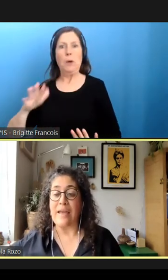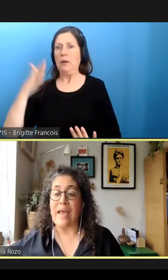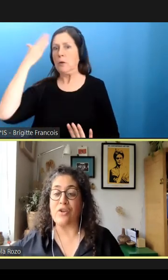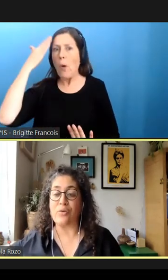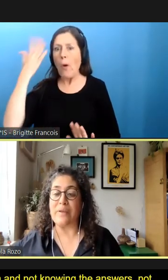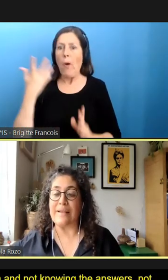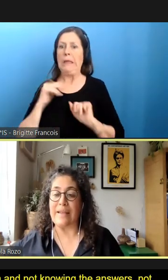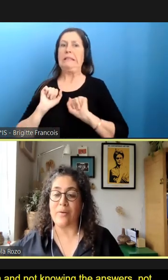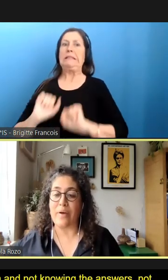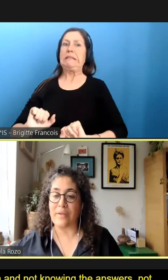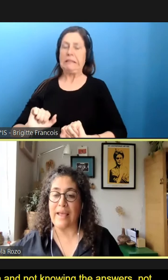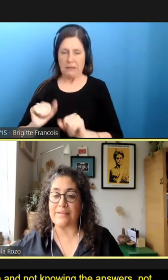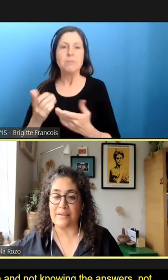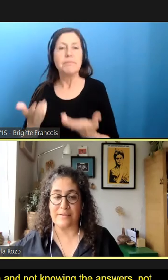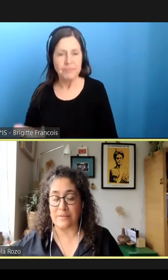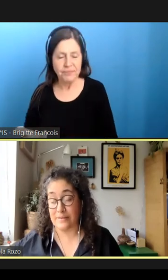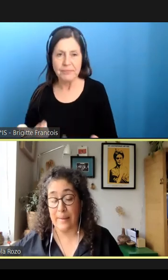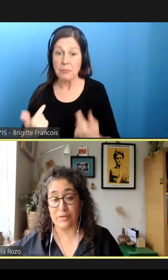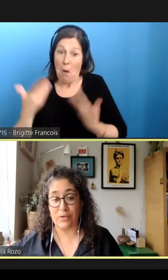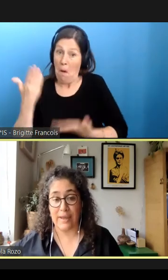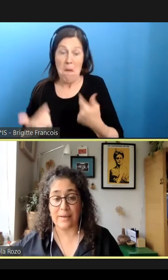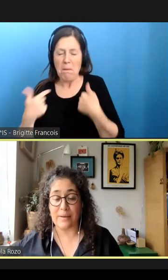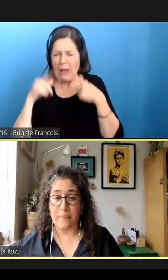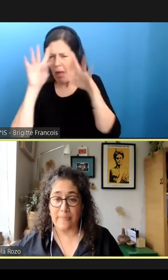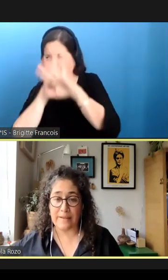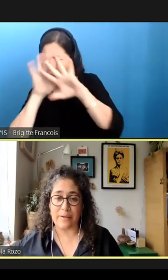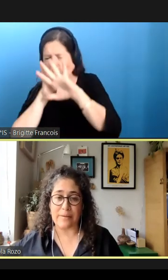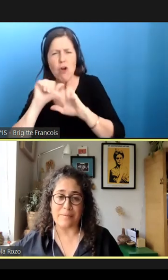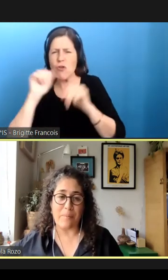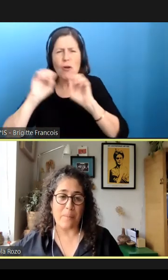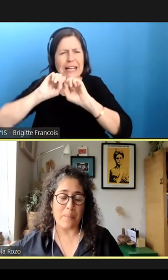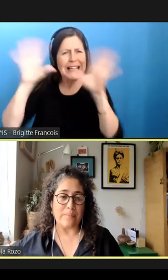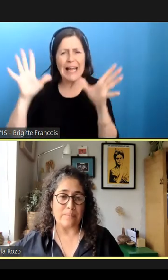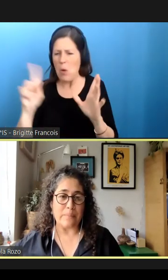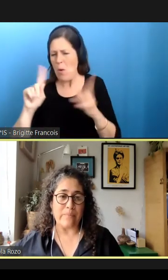that, and not being clear about the next steps to take. Next, please.